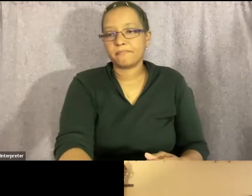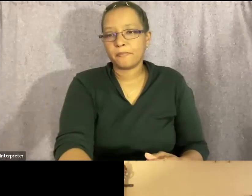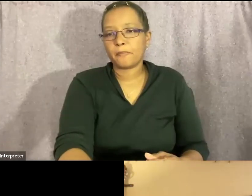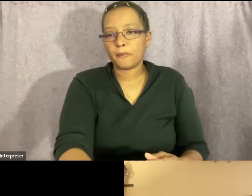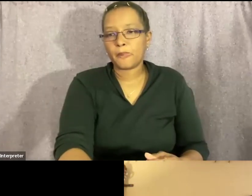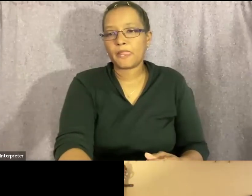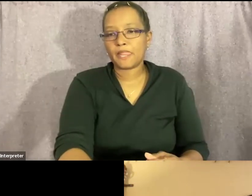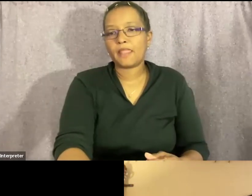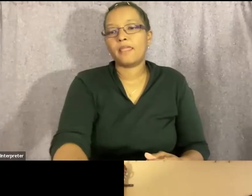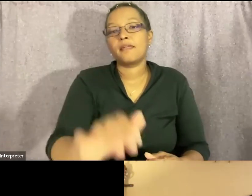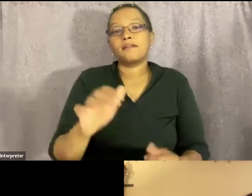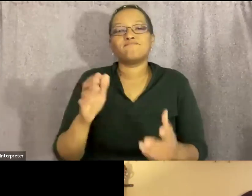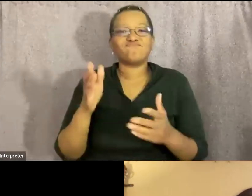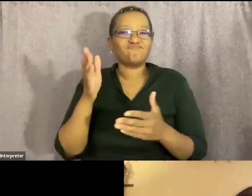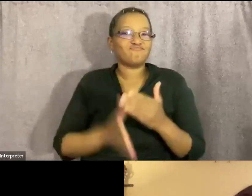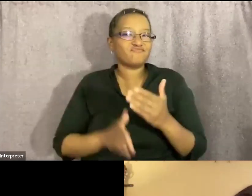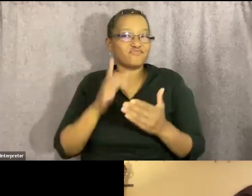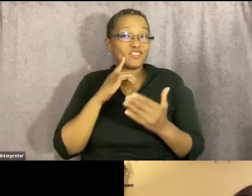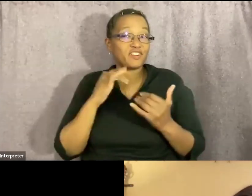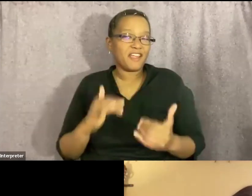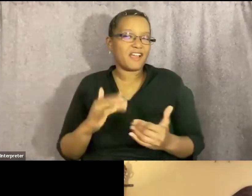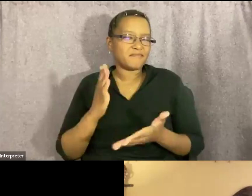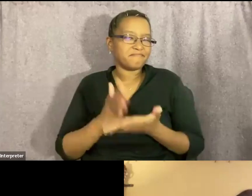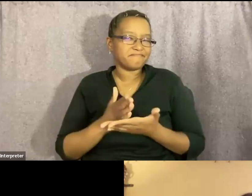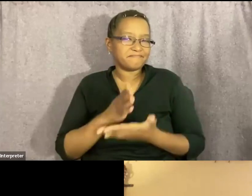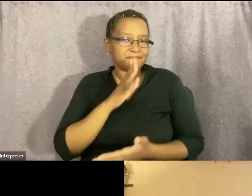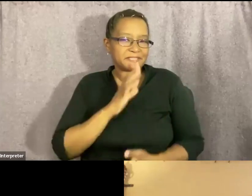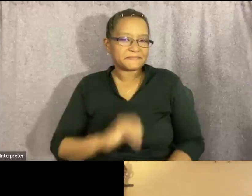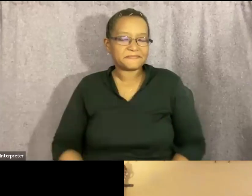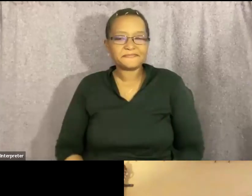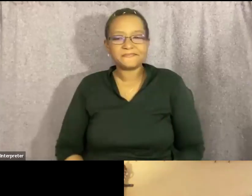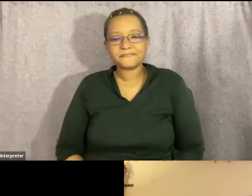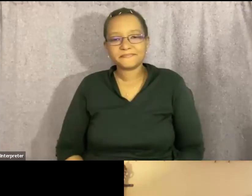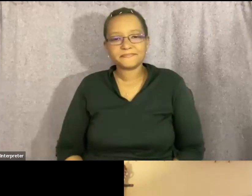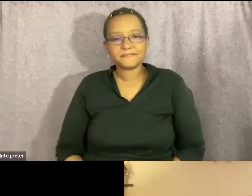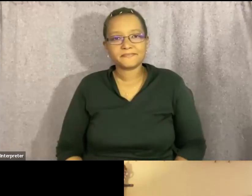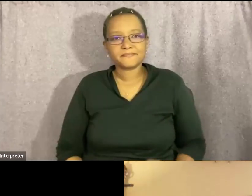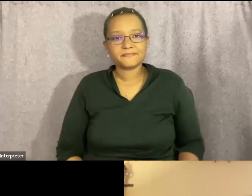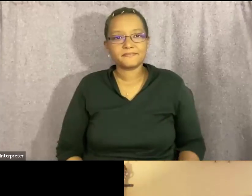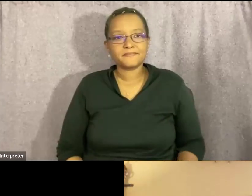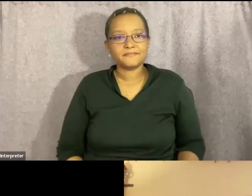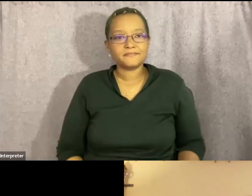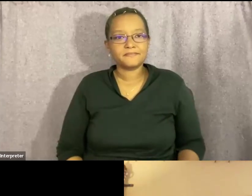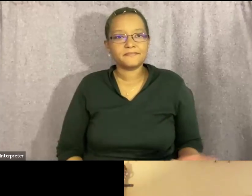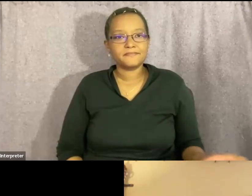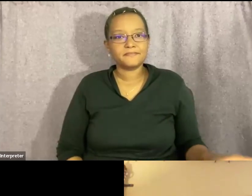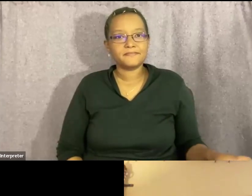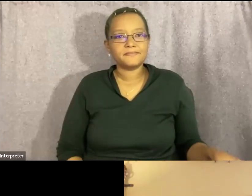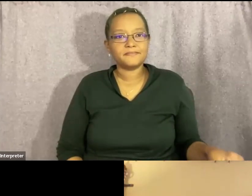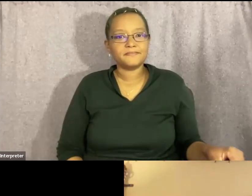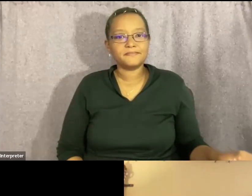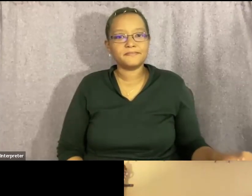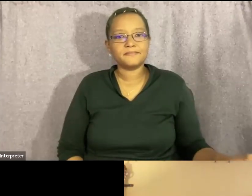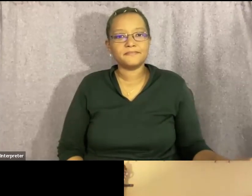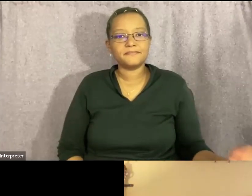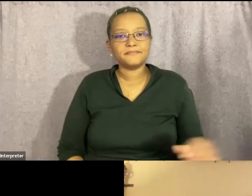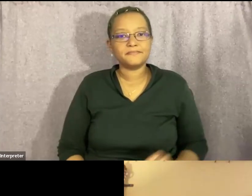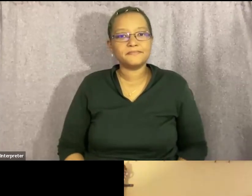Black and Indigenous women of color thinkers has been the centering of your